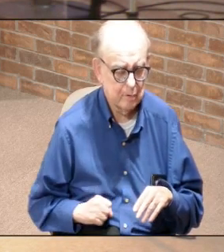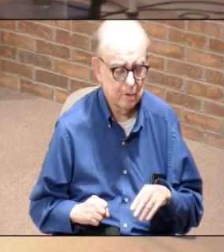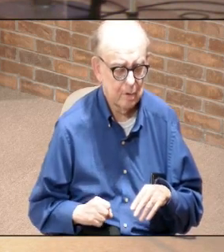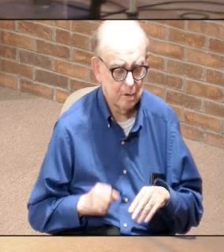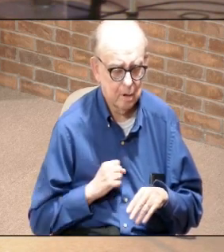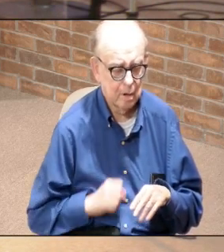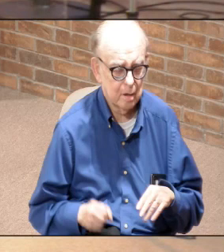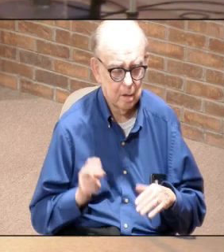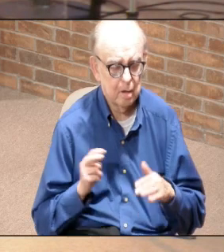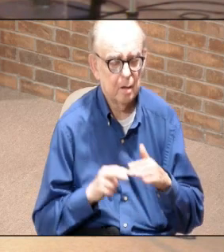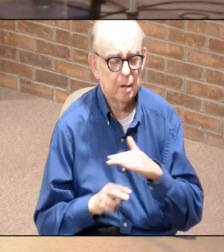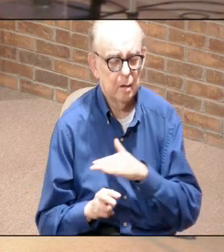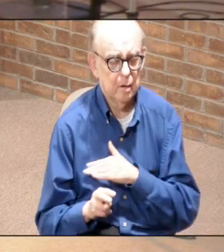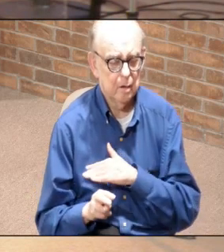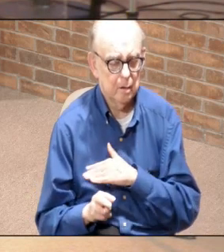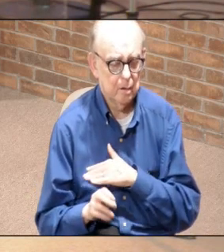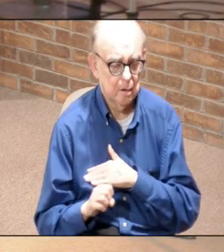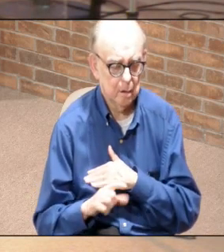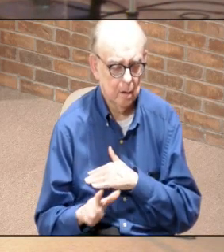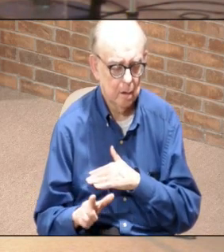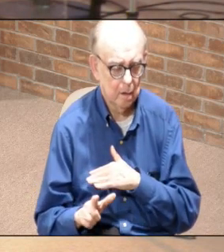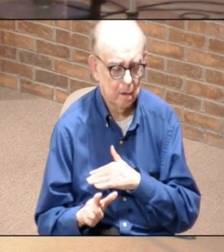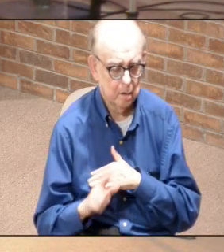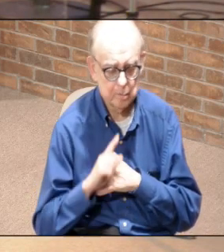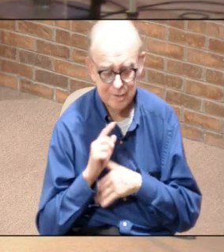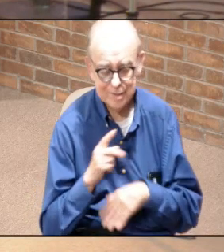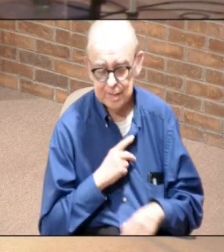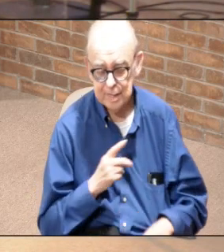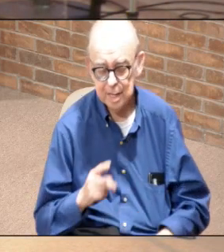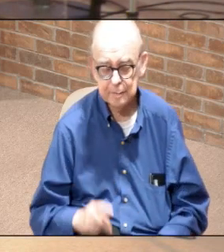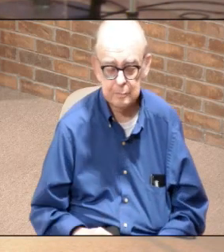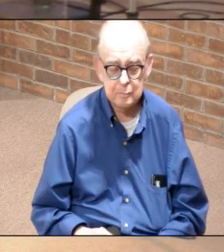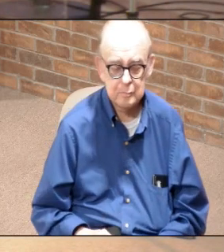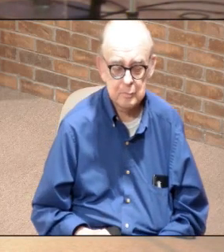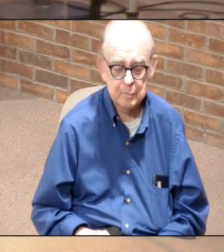Samuel was a prophet. Saul was the king.